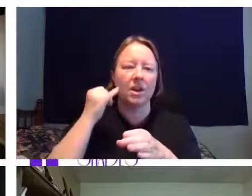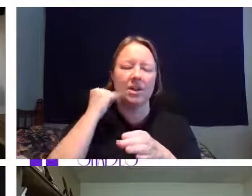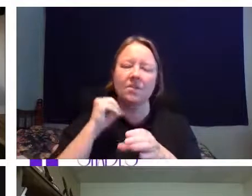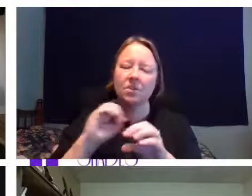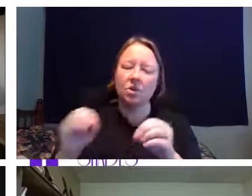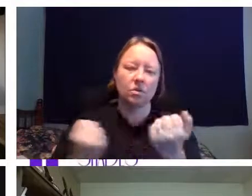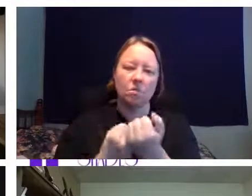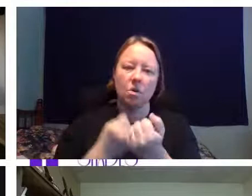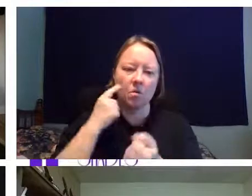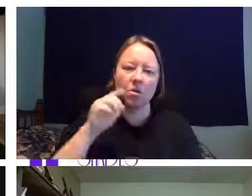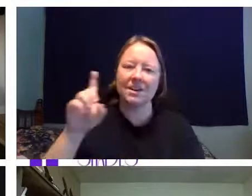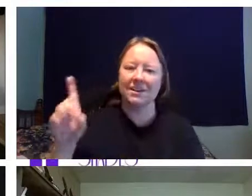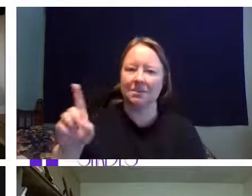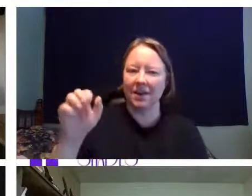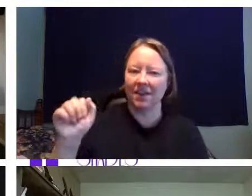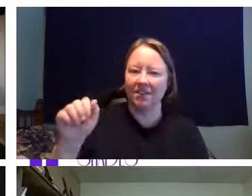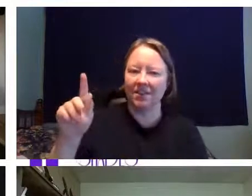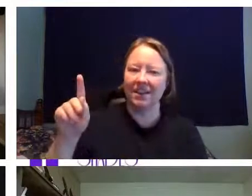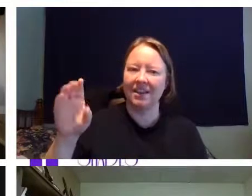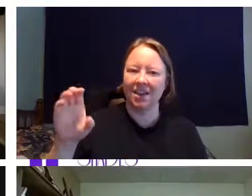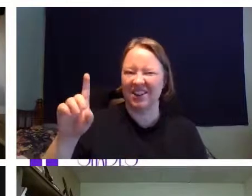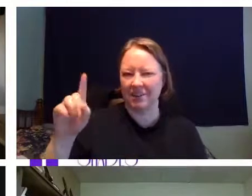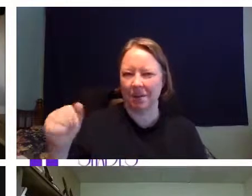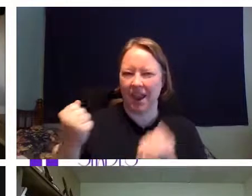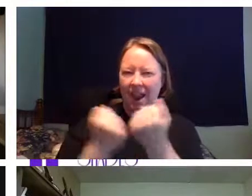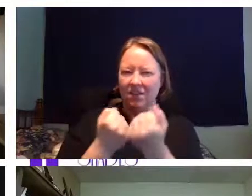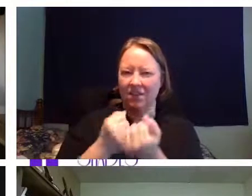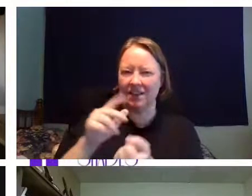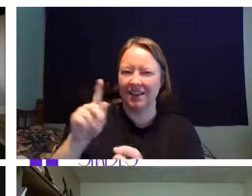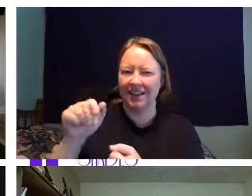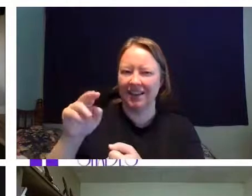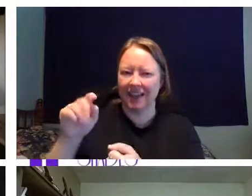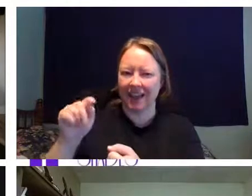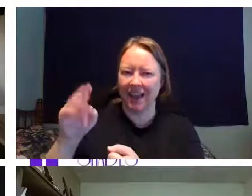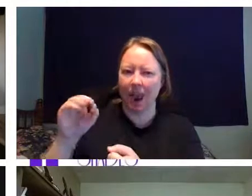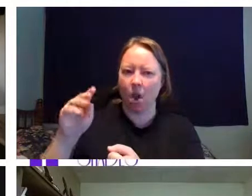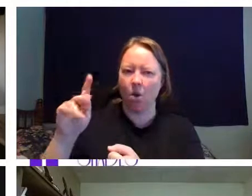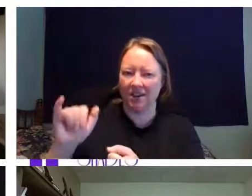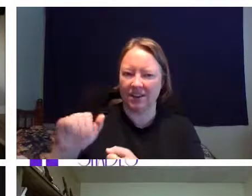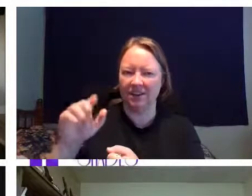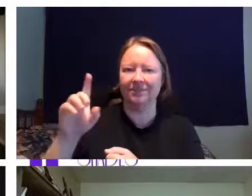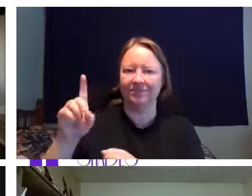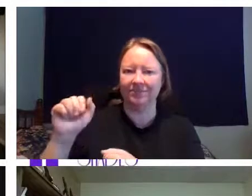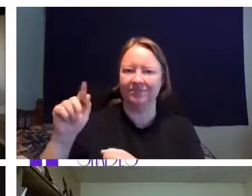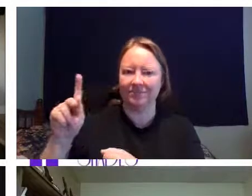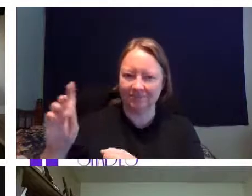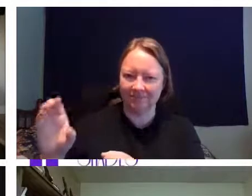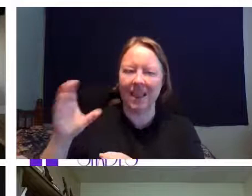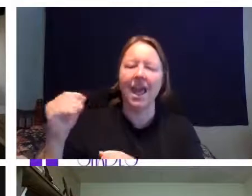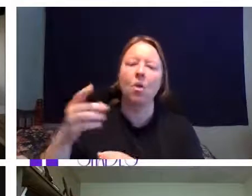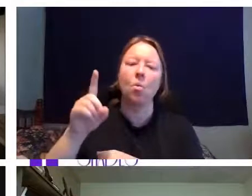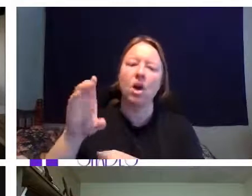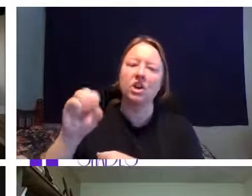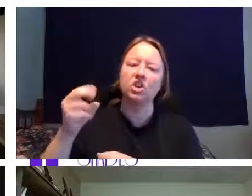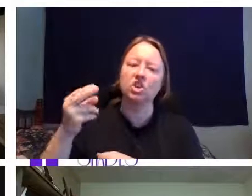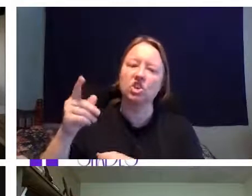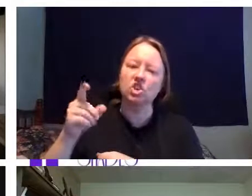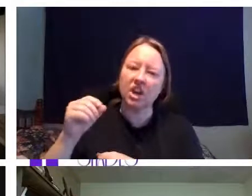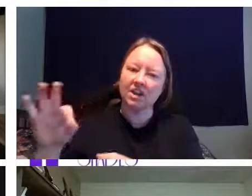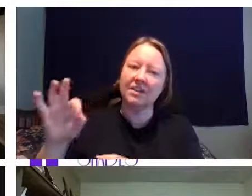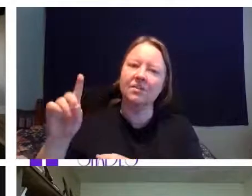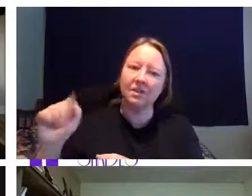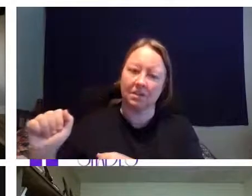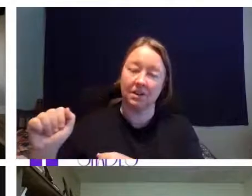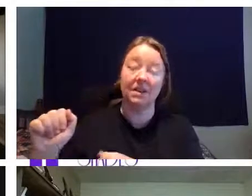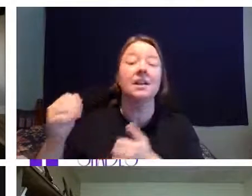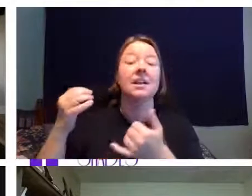of Disability Advocates of Kent County and 100 Shades of Disability. Today, we are in